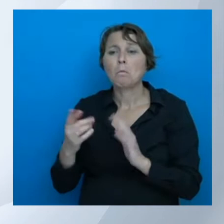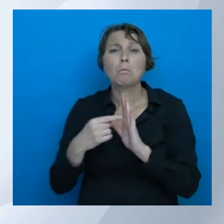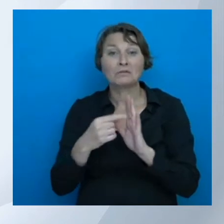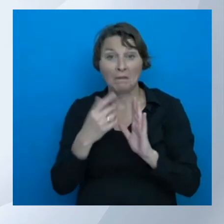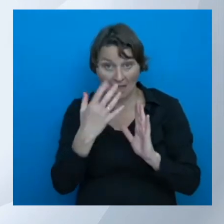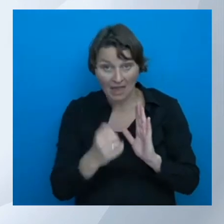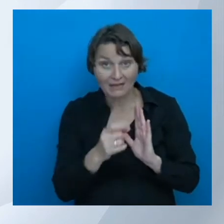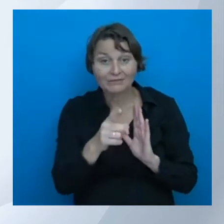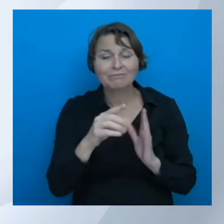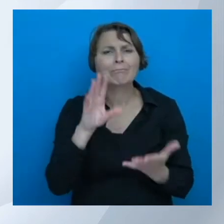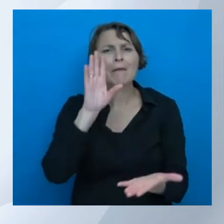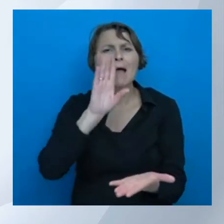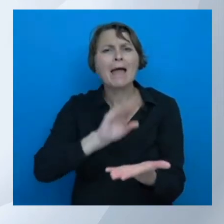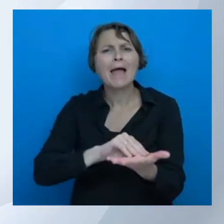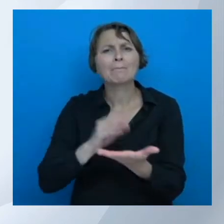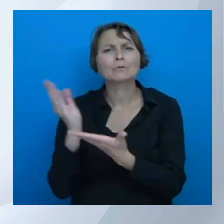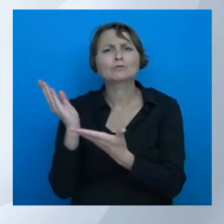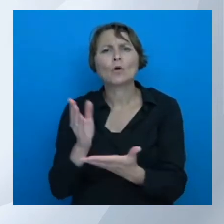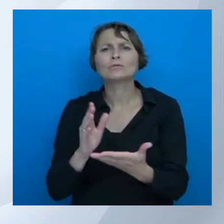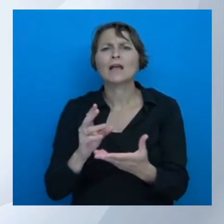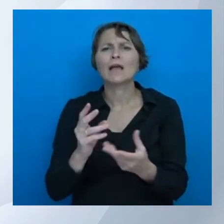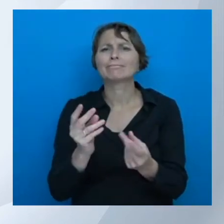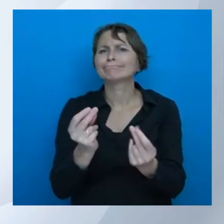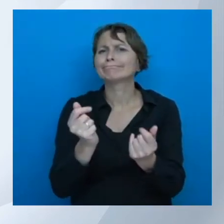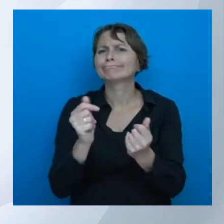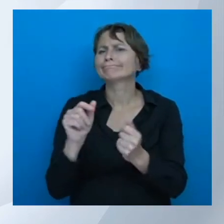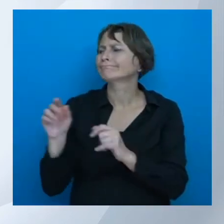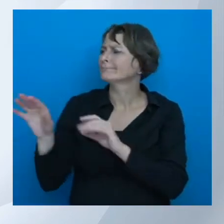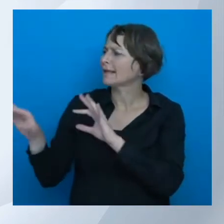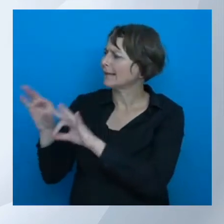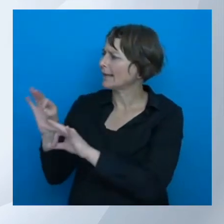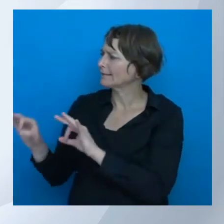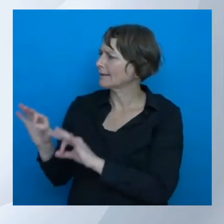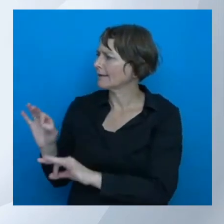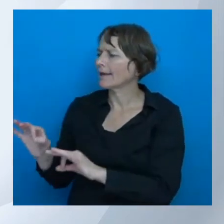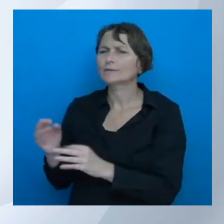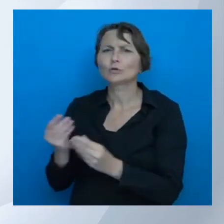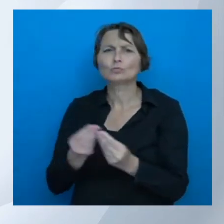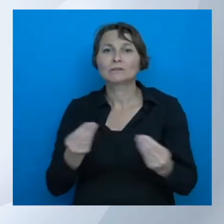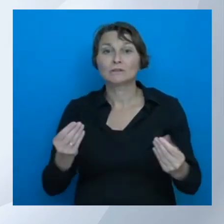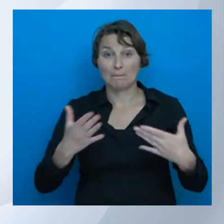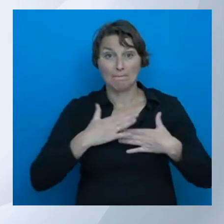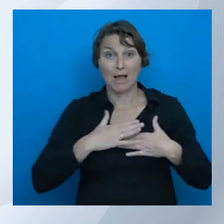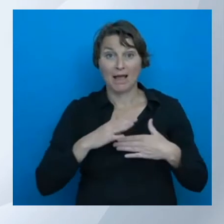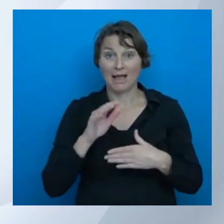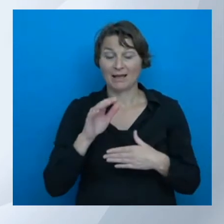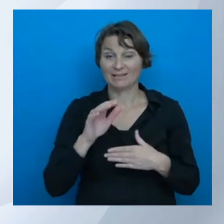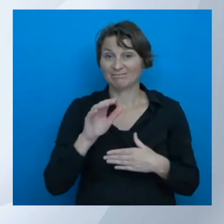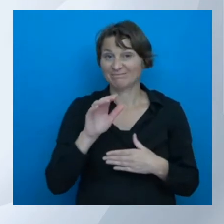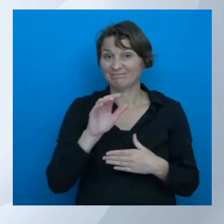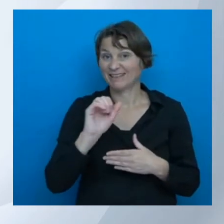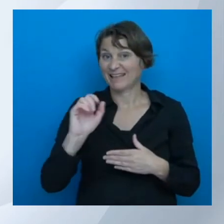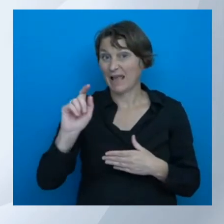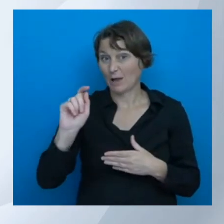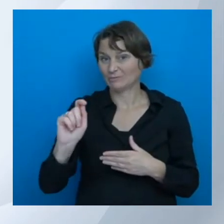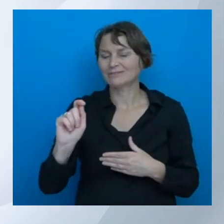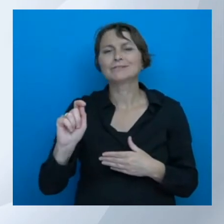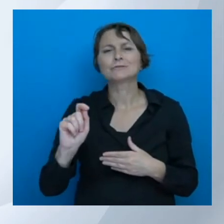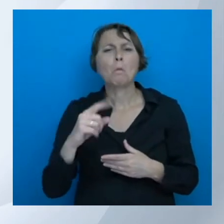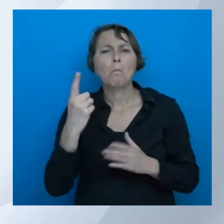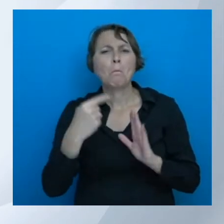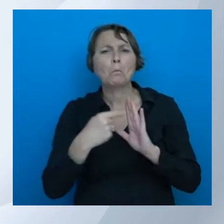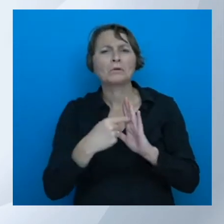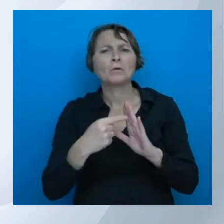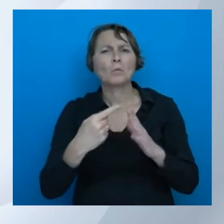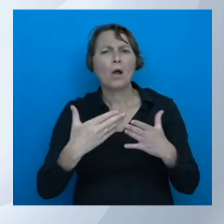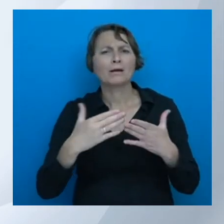then automatically select a resource that's already in my account. For example, one of the Azure Community Day resources